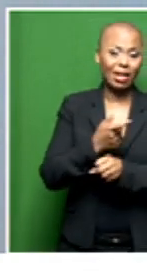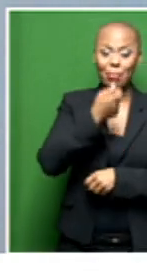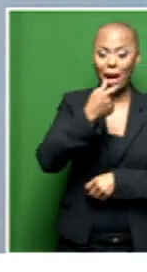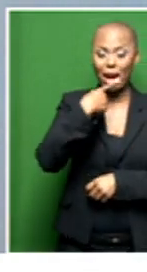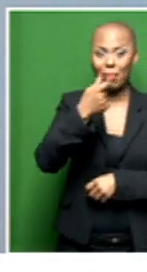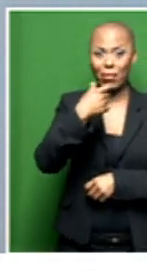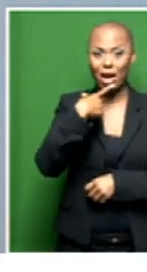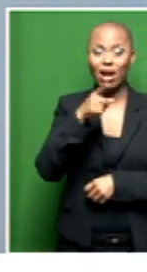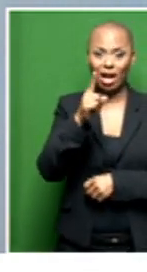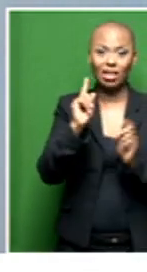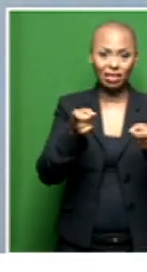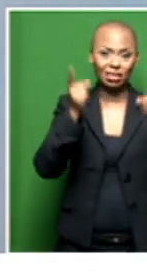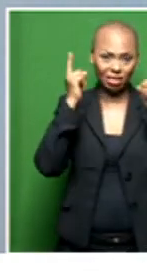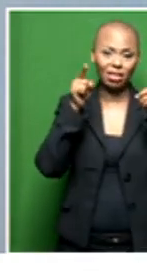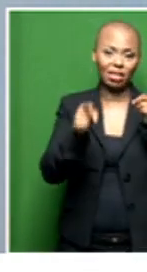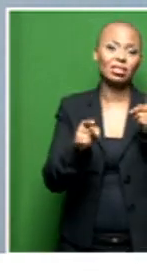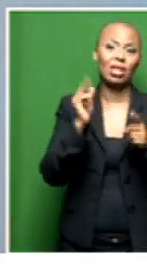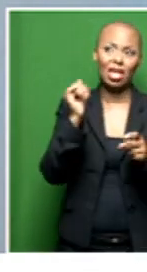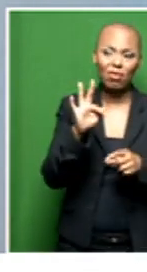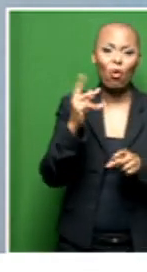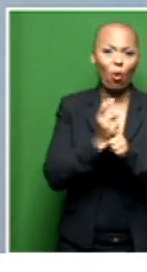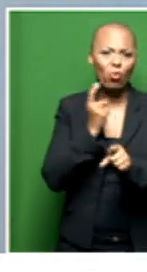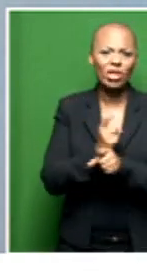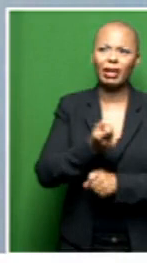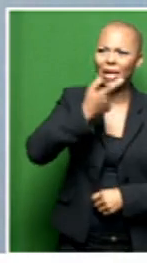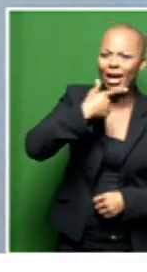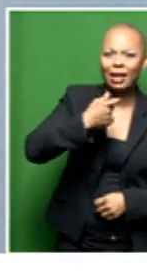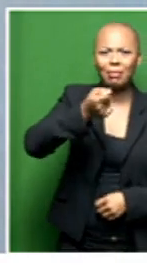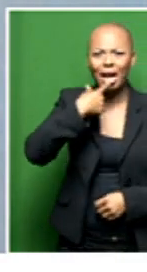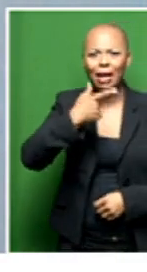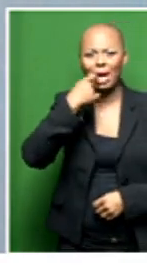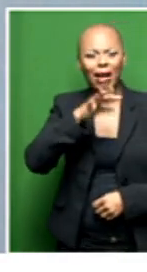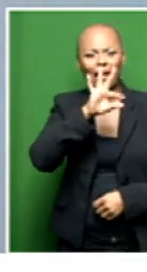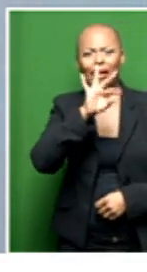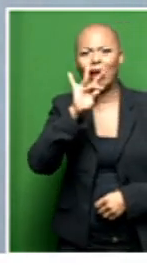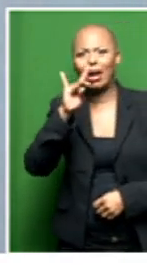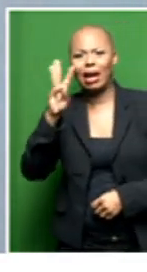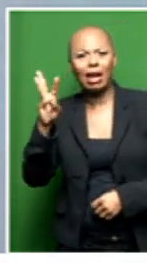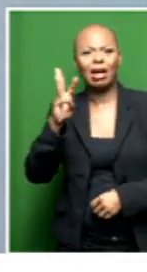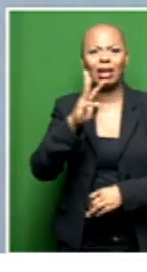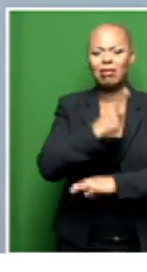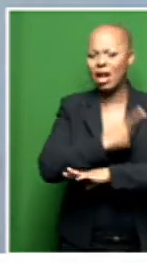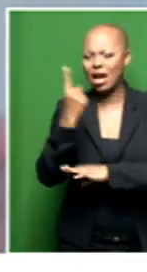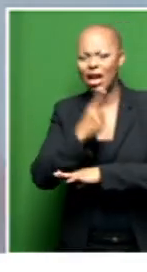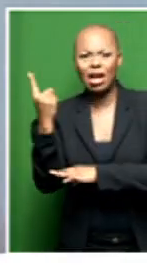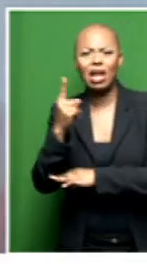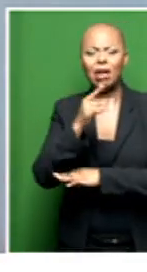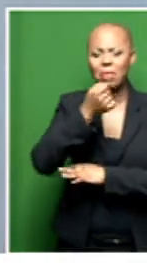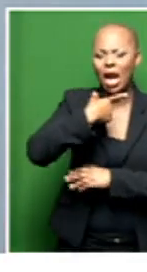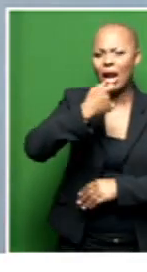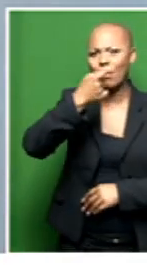you have to take them for a long term, you know, on an ongoing basis, and what it does to the